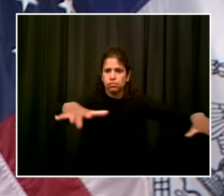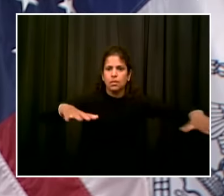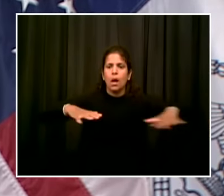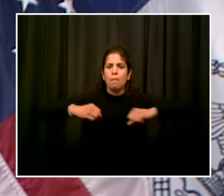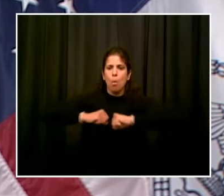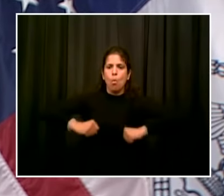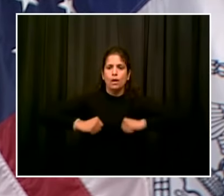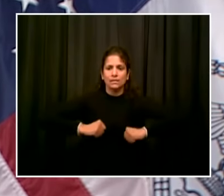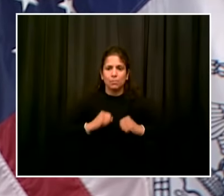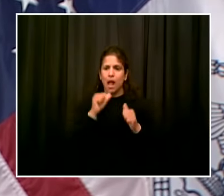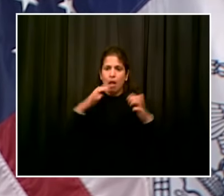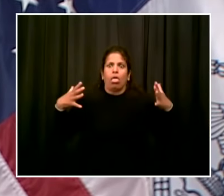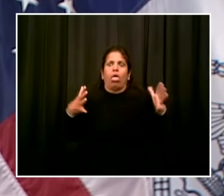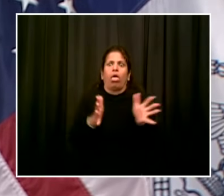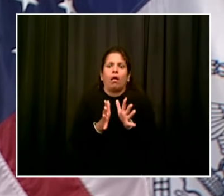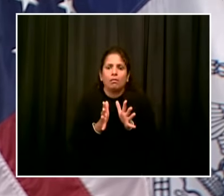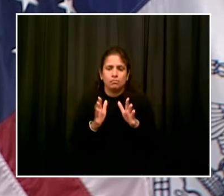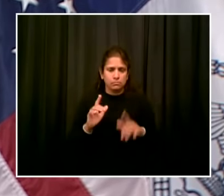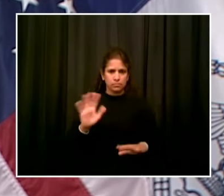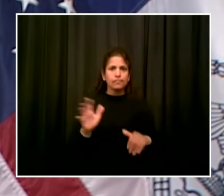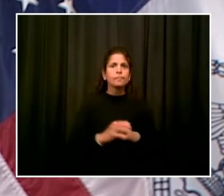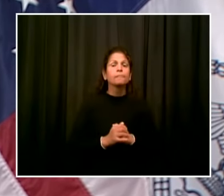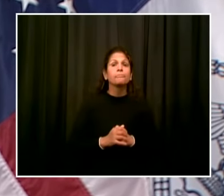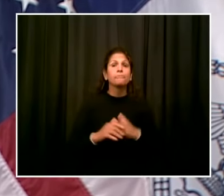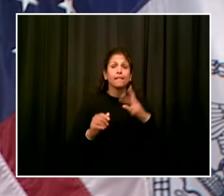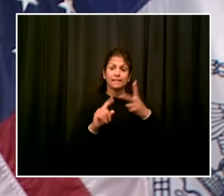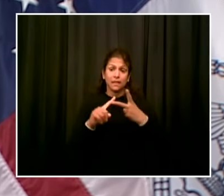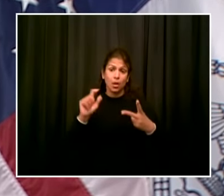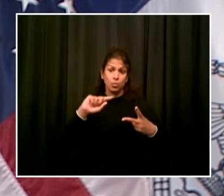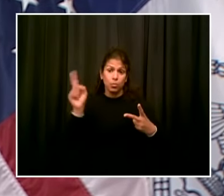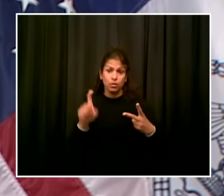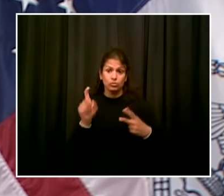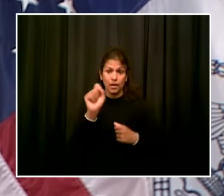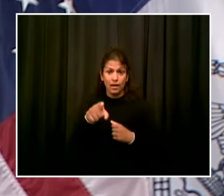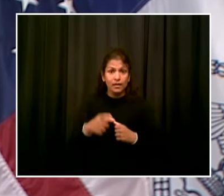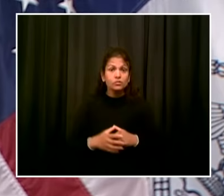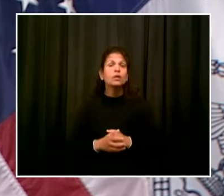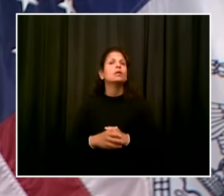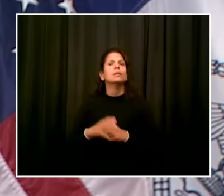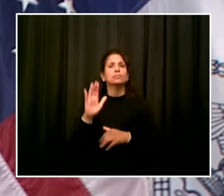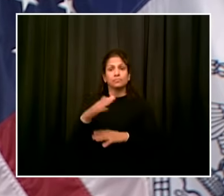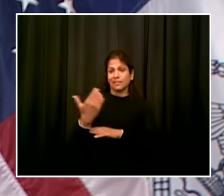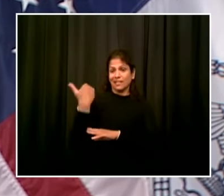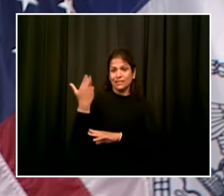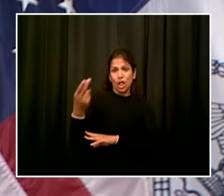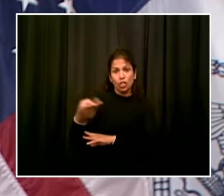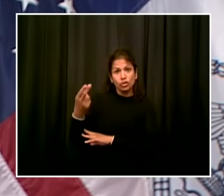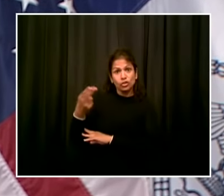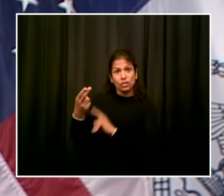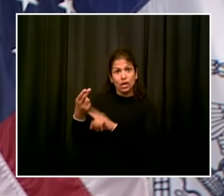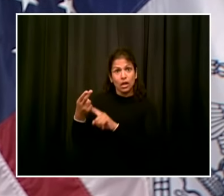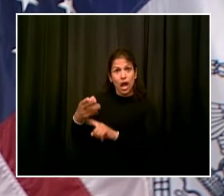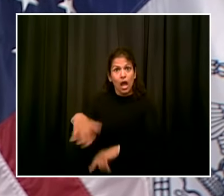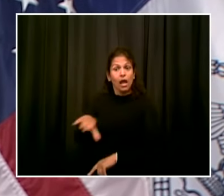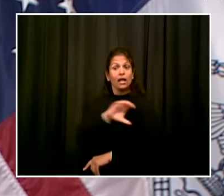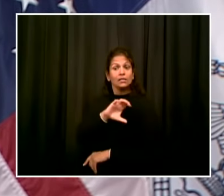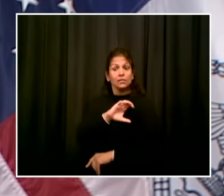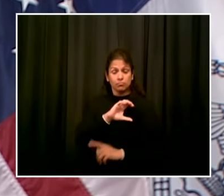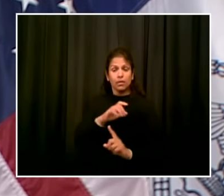on Thursday. He was very critical of lawmakers. He said people that don't have a clue about how to keep New Yorkers safe suddenly think they know about